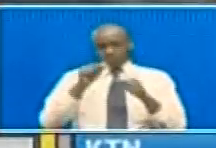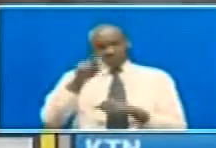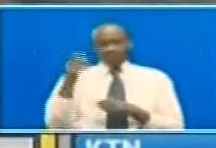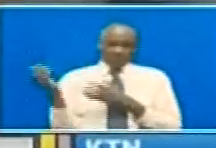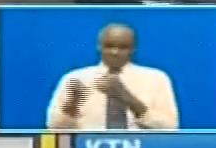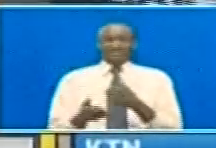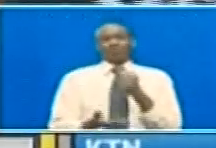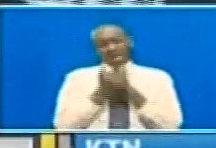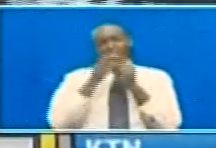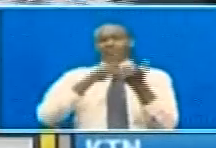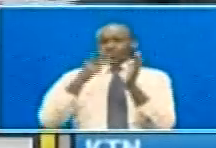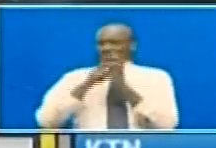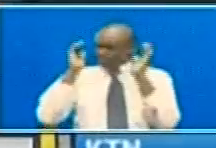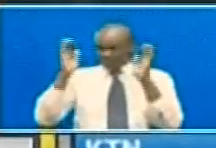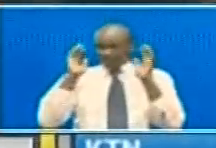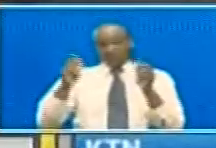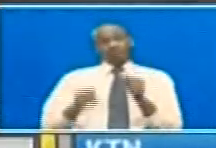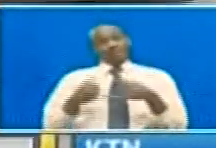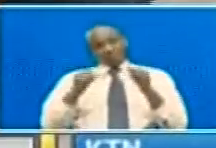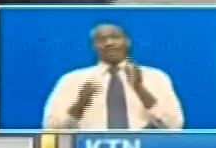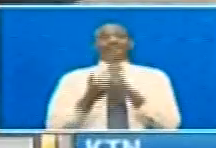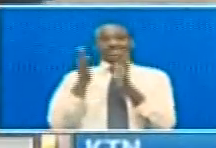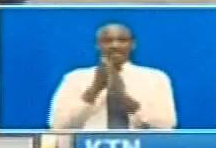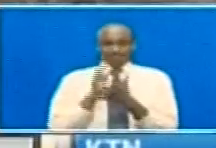mega projects implemented faster.